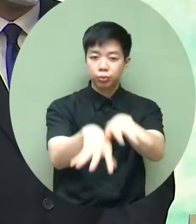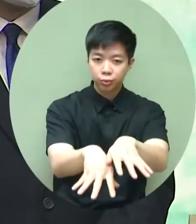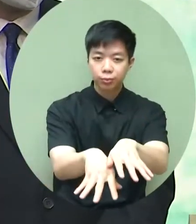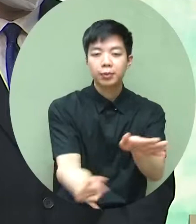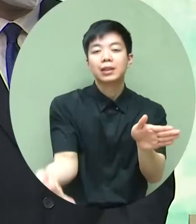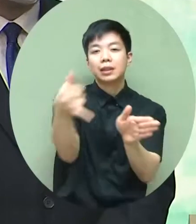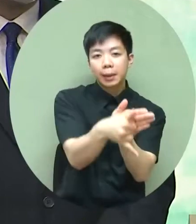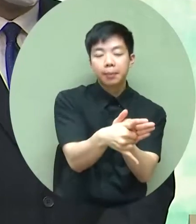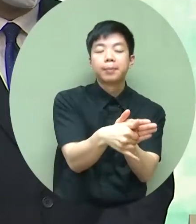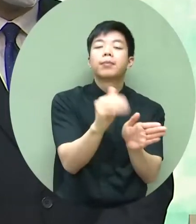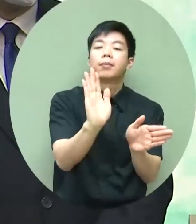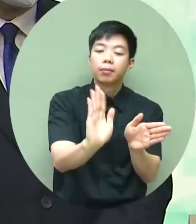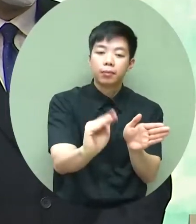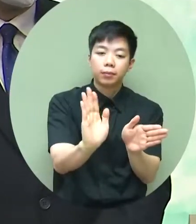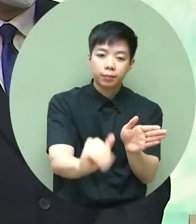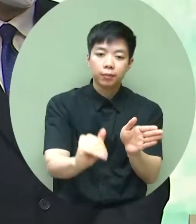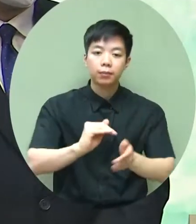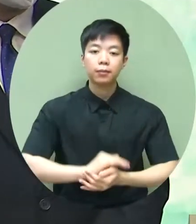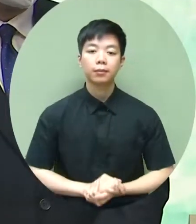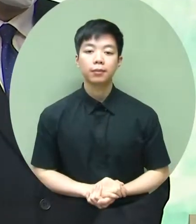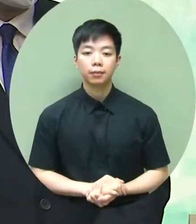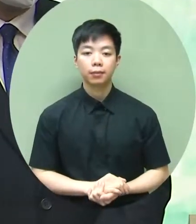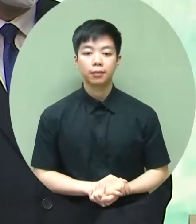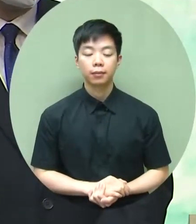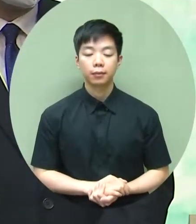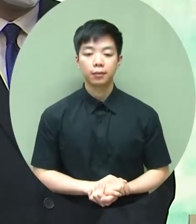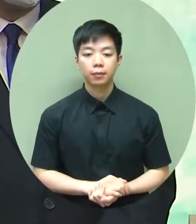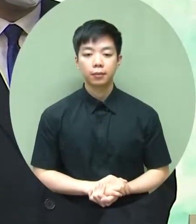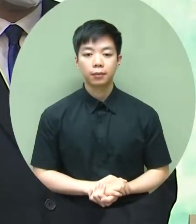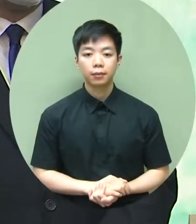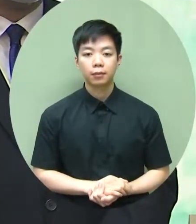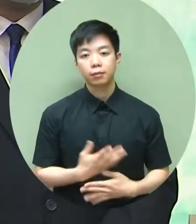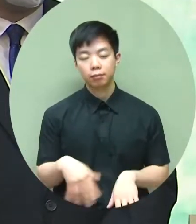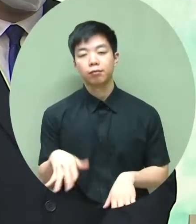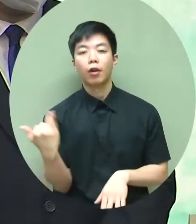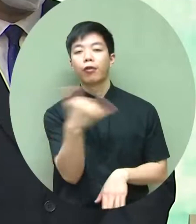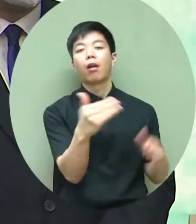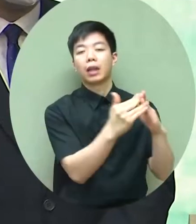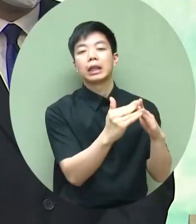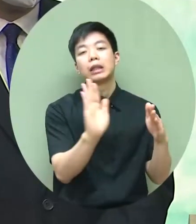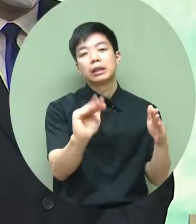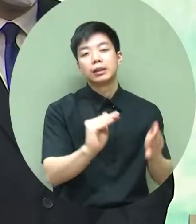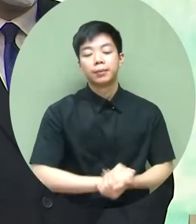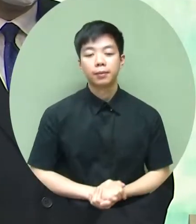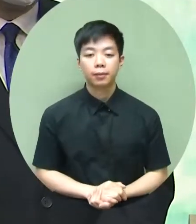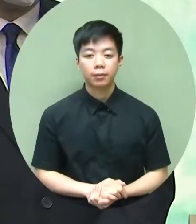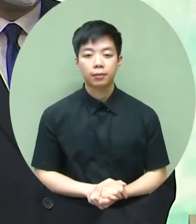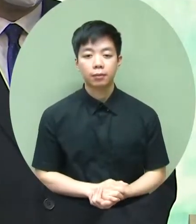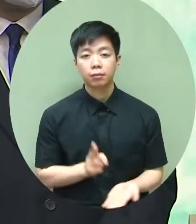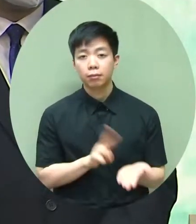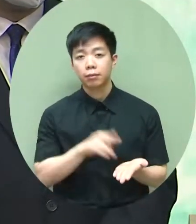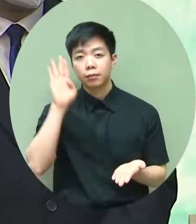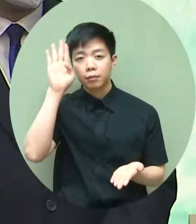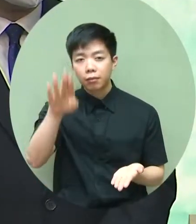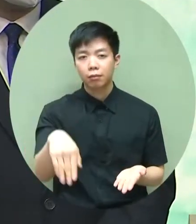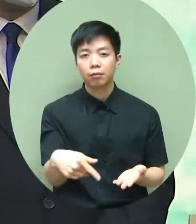takes passengers at the Admiralty Station so that they can return home. So